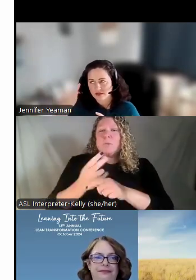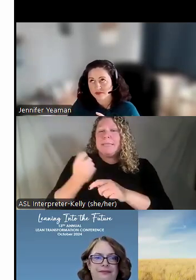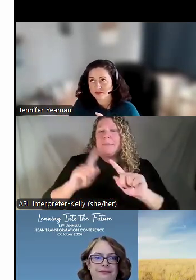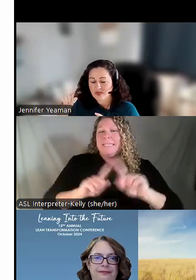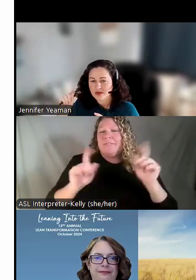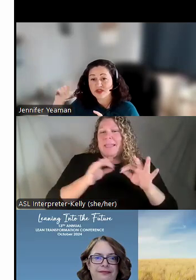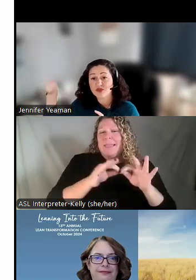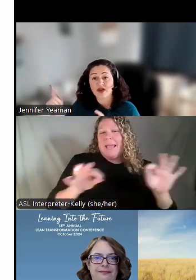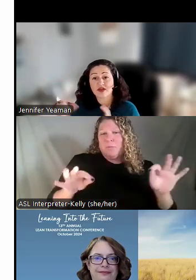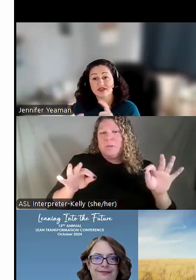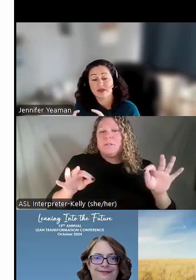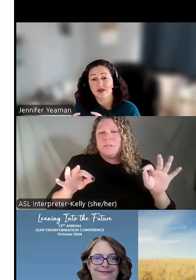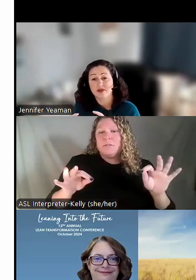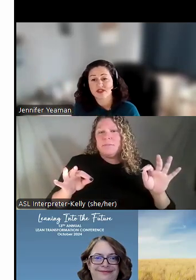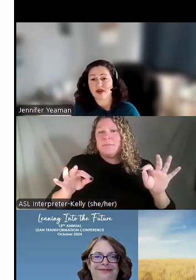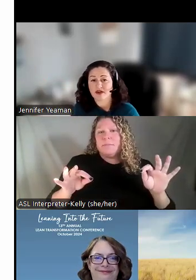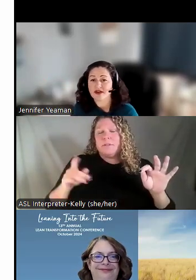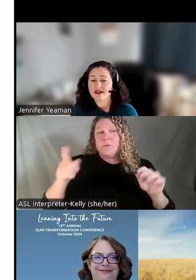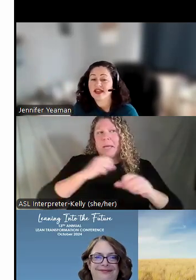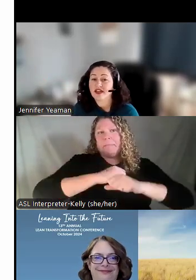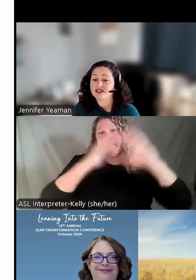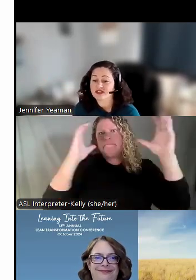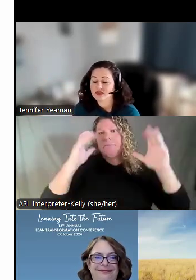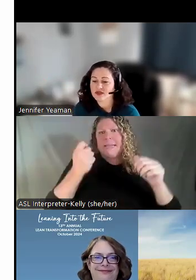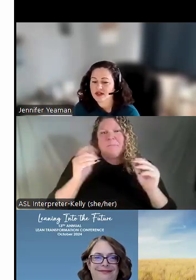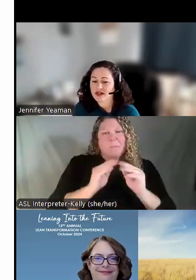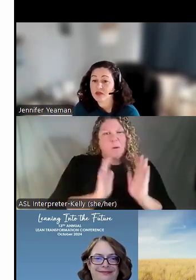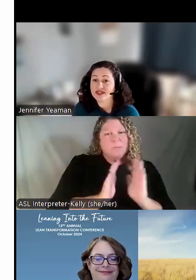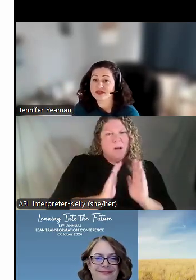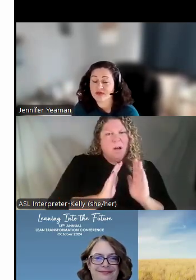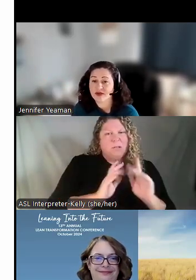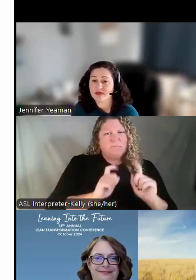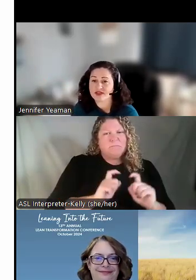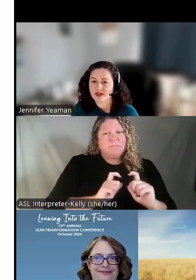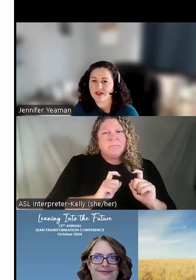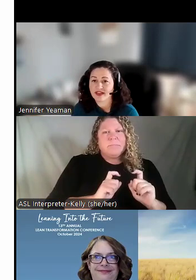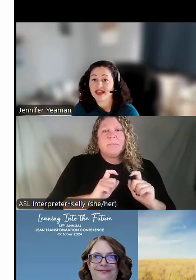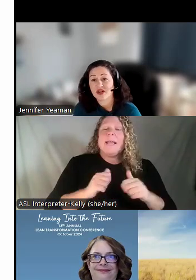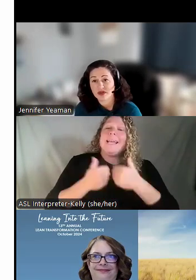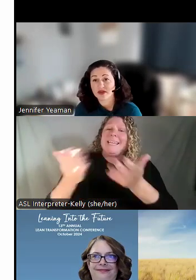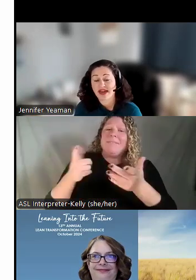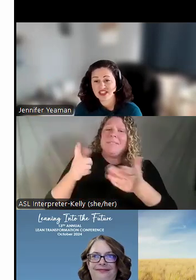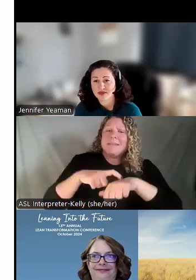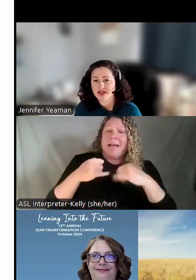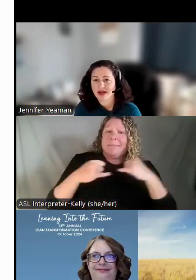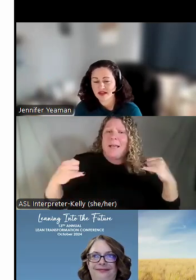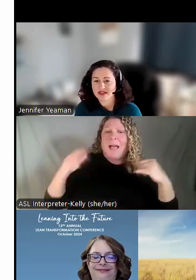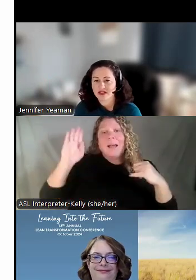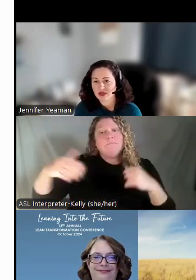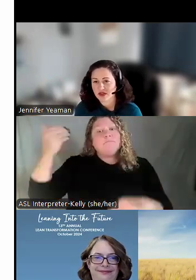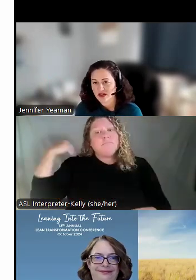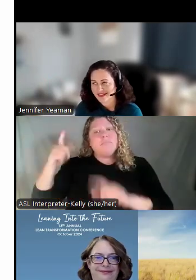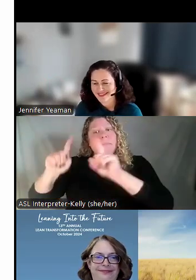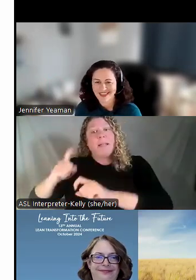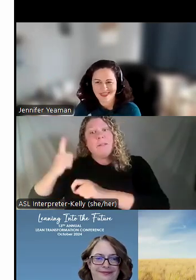the mental model of something a little bit smaller. And then also come with some time frames as well. Hey, I know in the past we've done a pilot